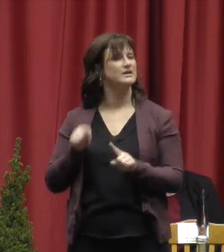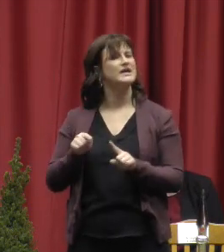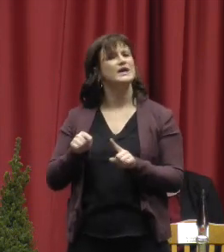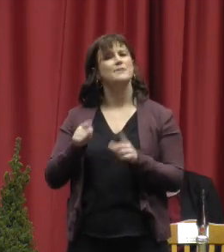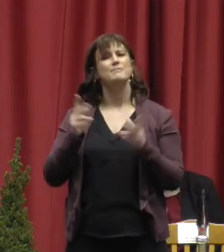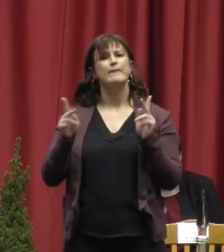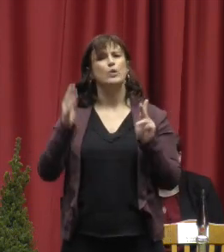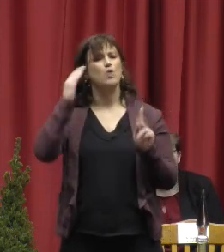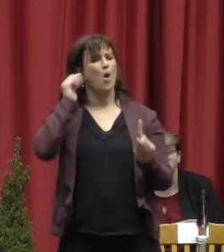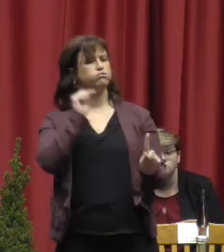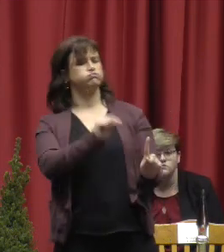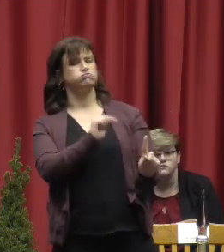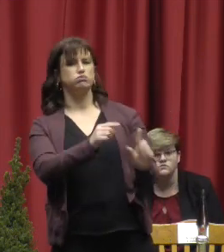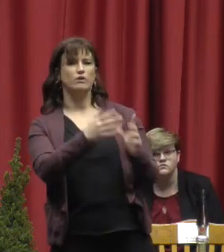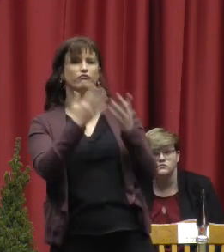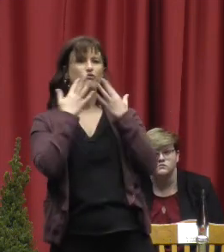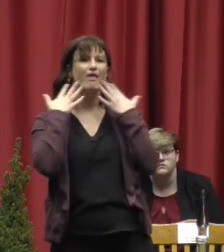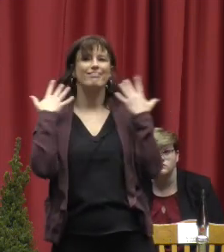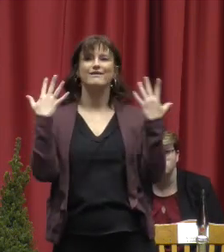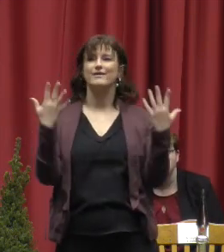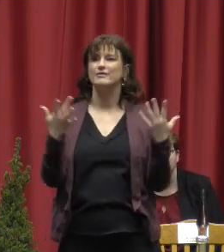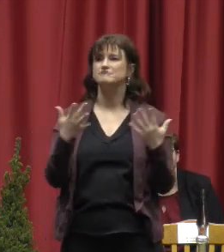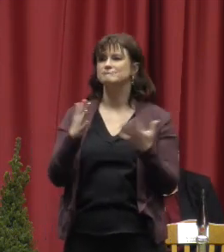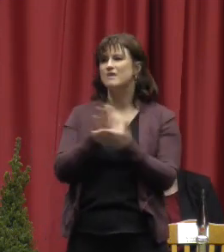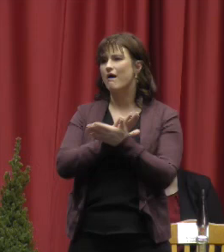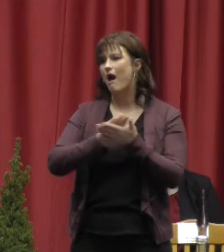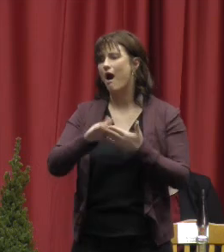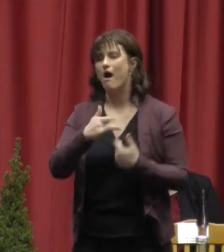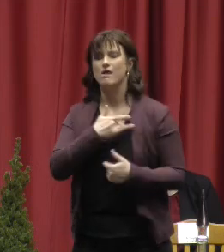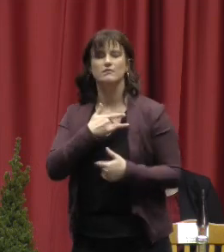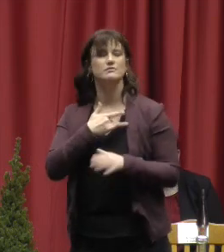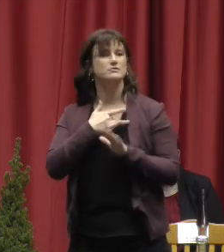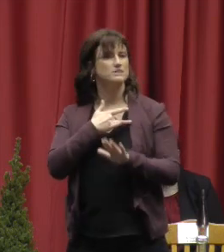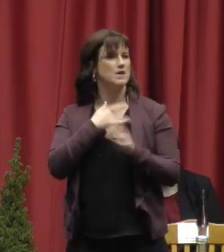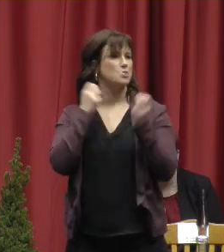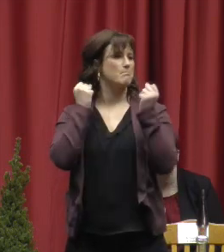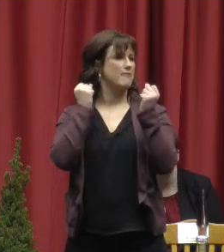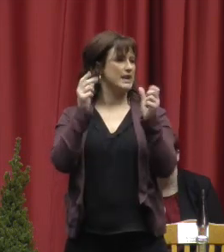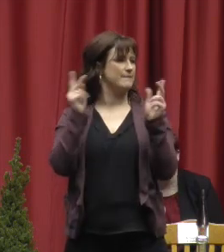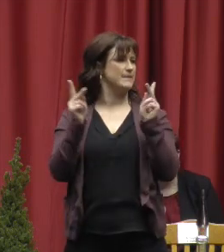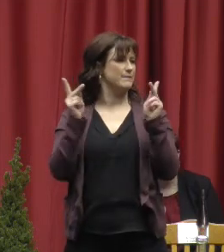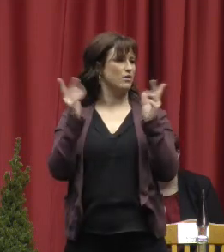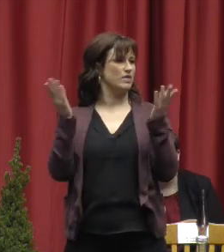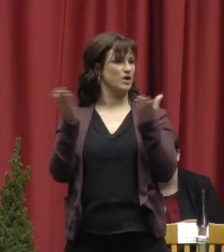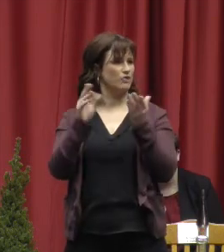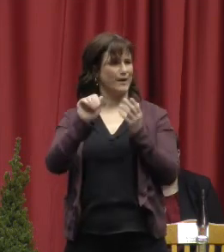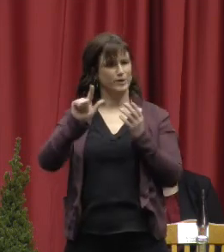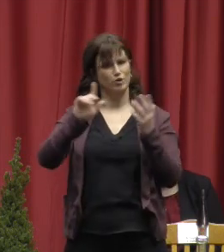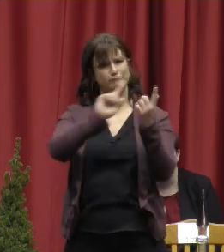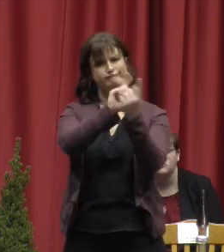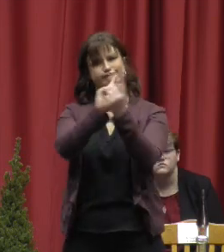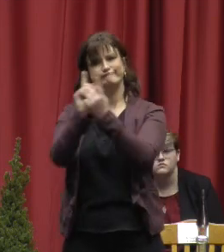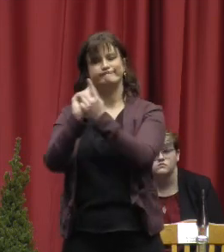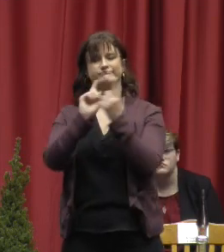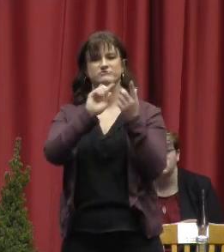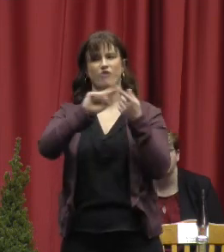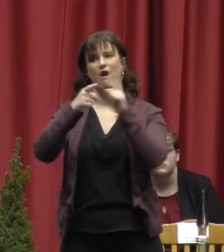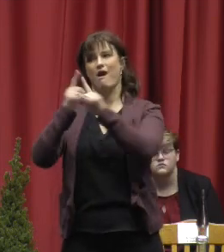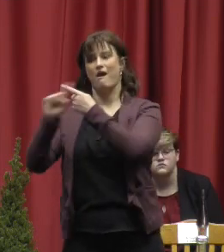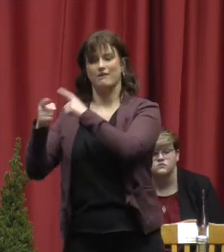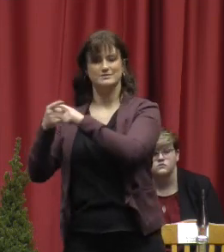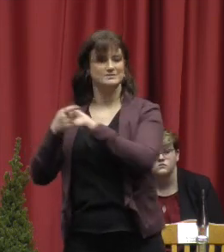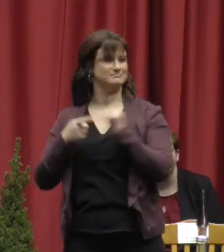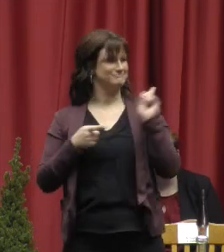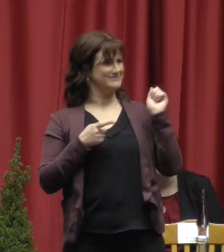and kind-hearted, he has befriended many people in his time here in Albuquerque. He is passionate about advocating